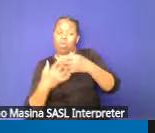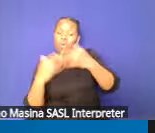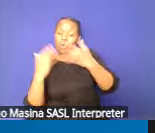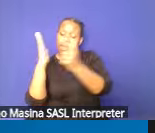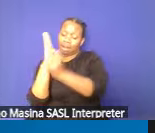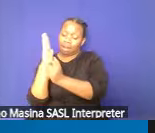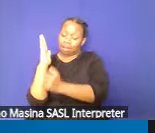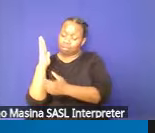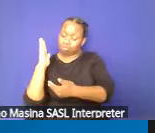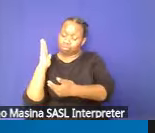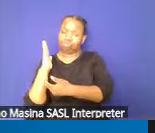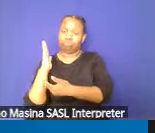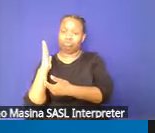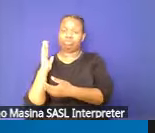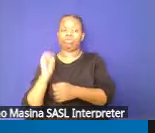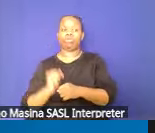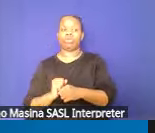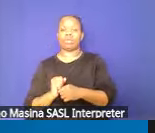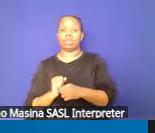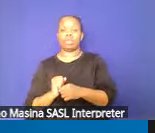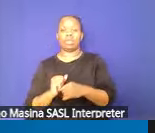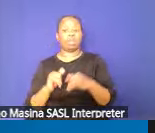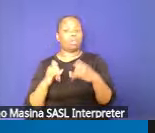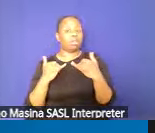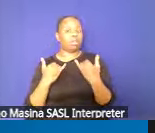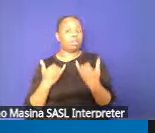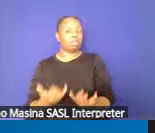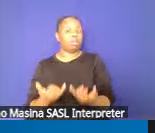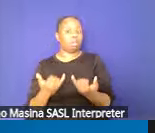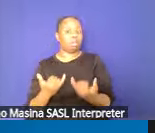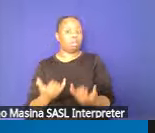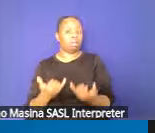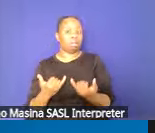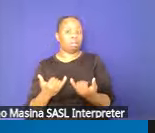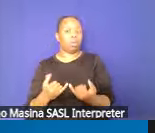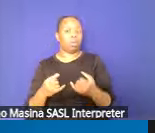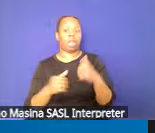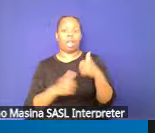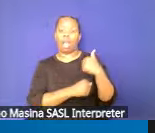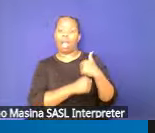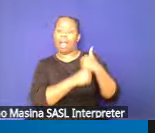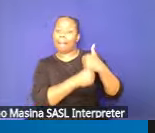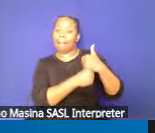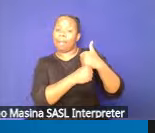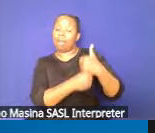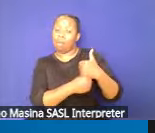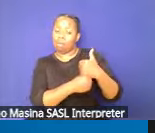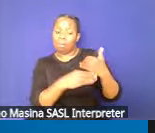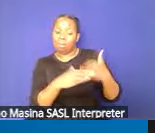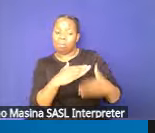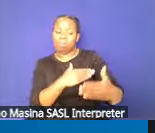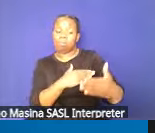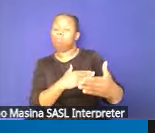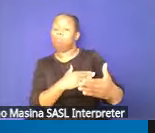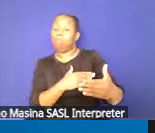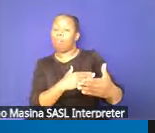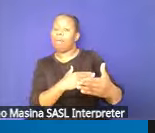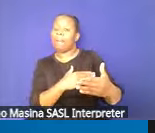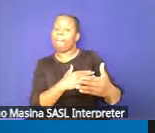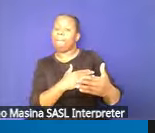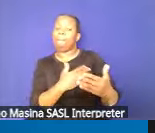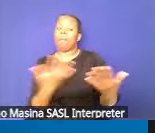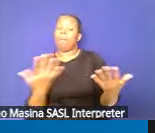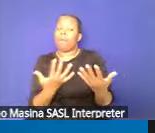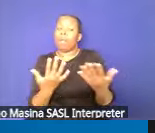So basically, we currently also on a campaign where we want